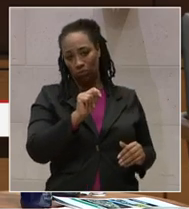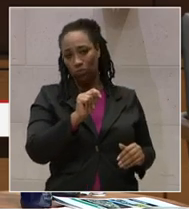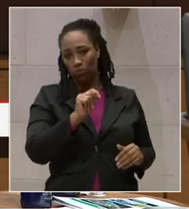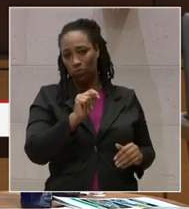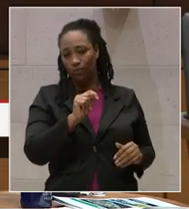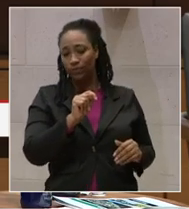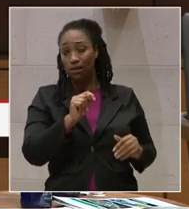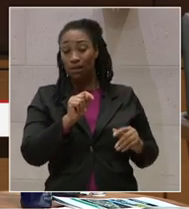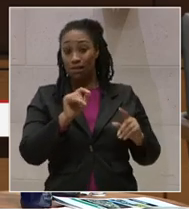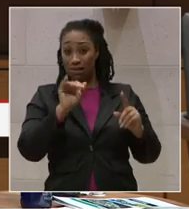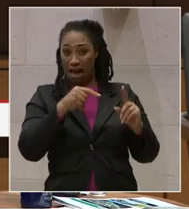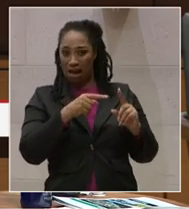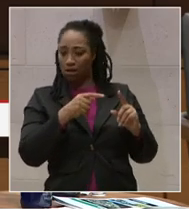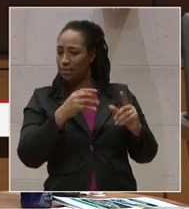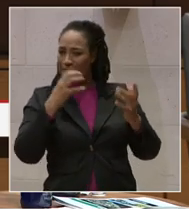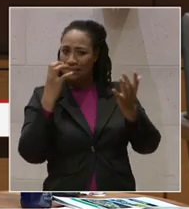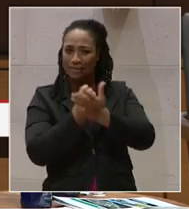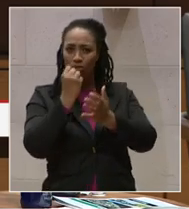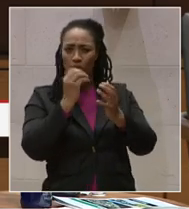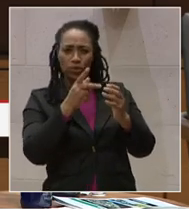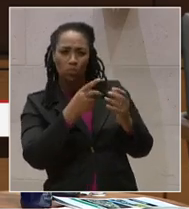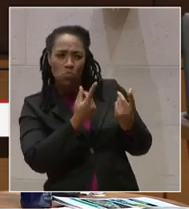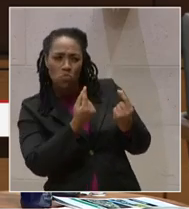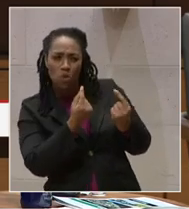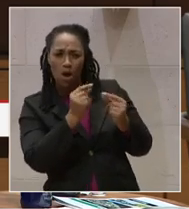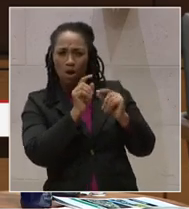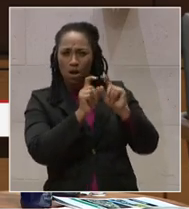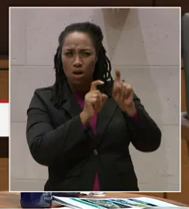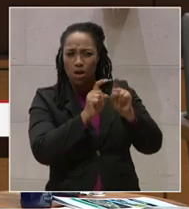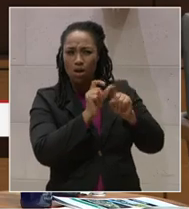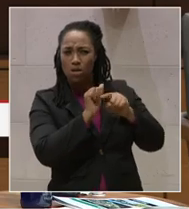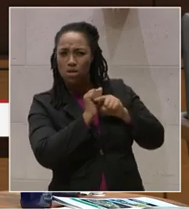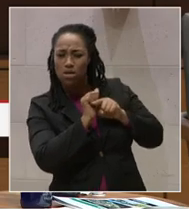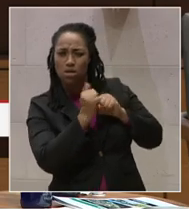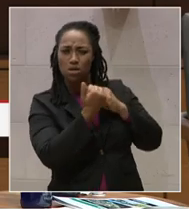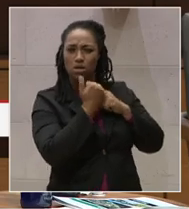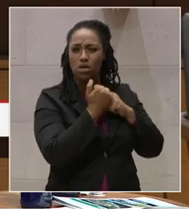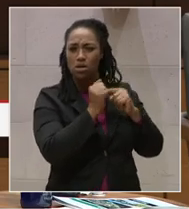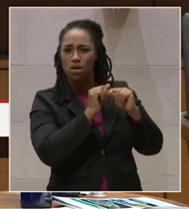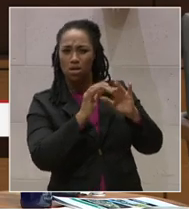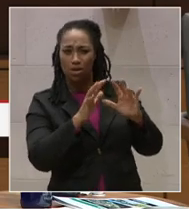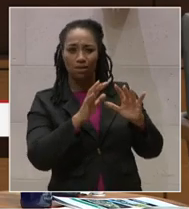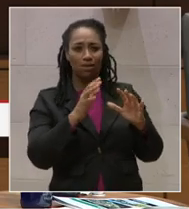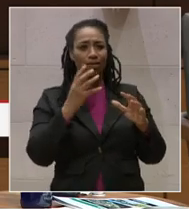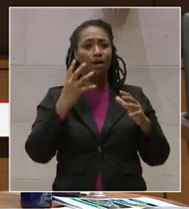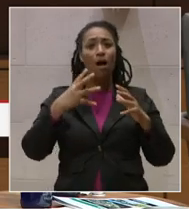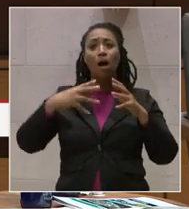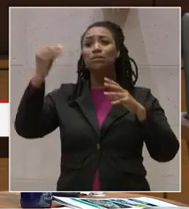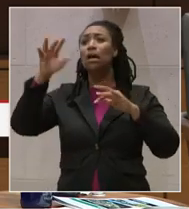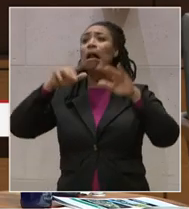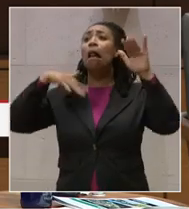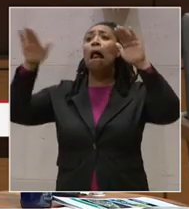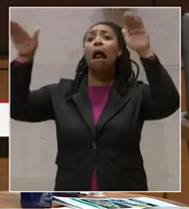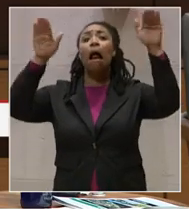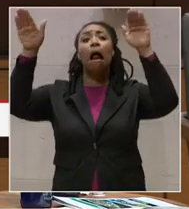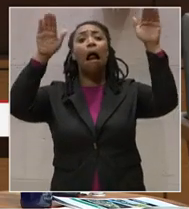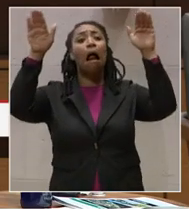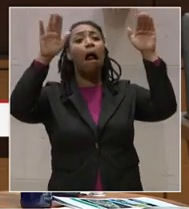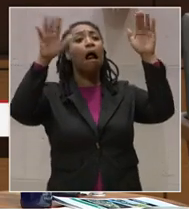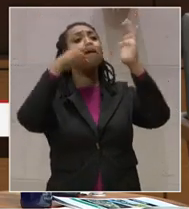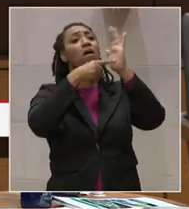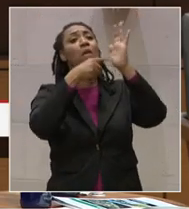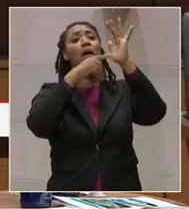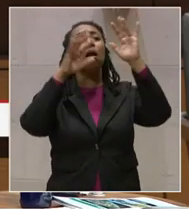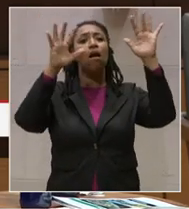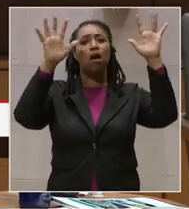to avoid displacement that might be felt in other parts of the city. And so with that, I want